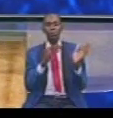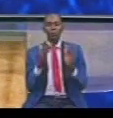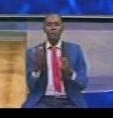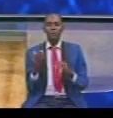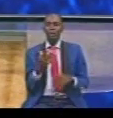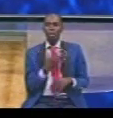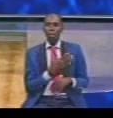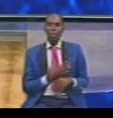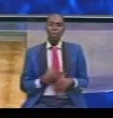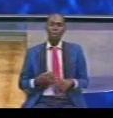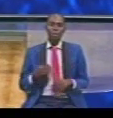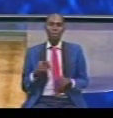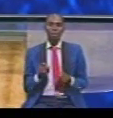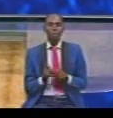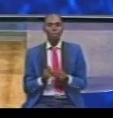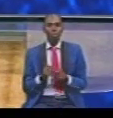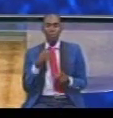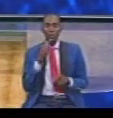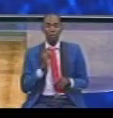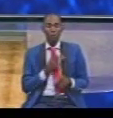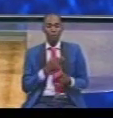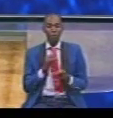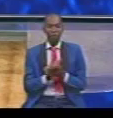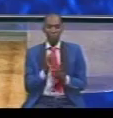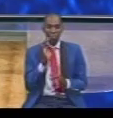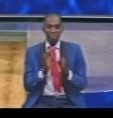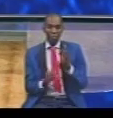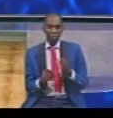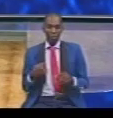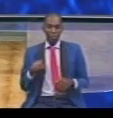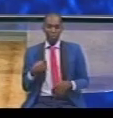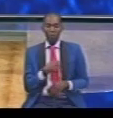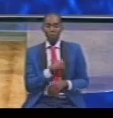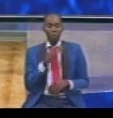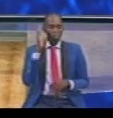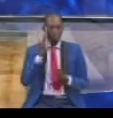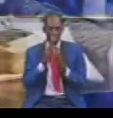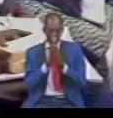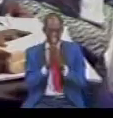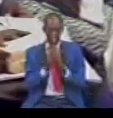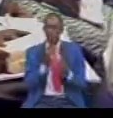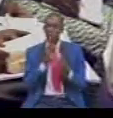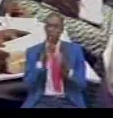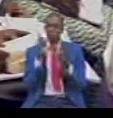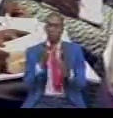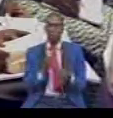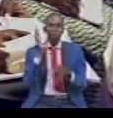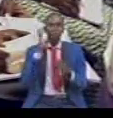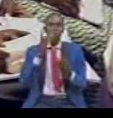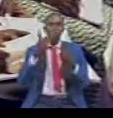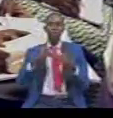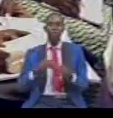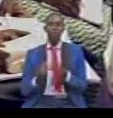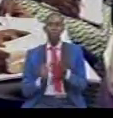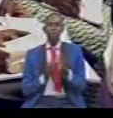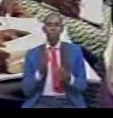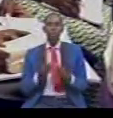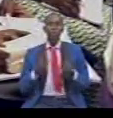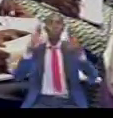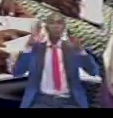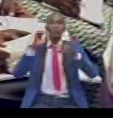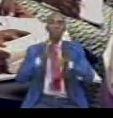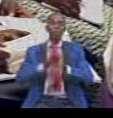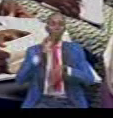he tells us, if we will pray, answers will come. Miracle